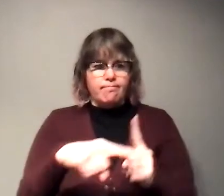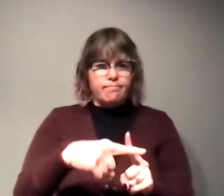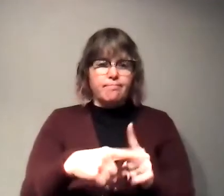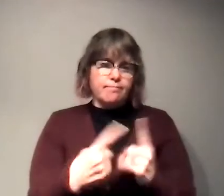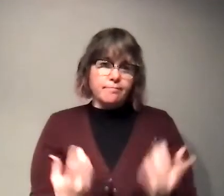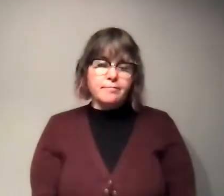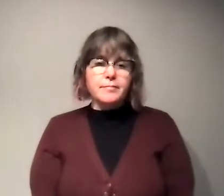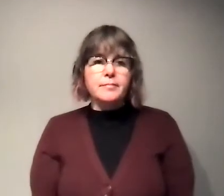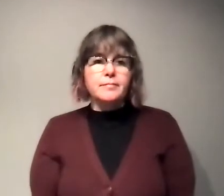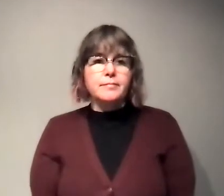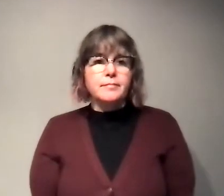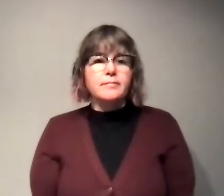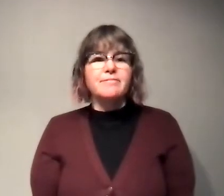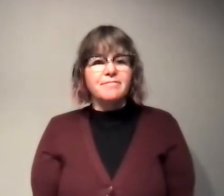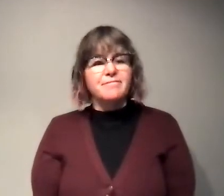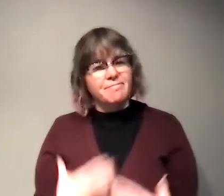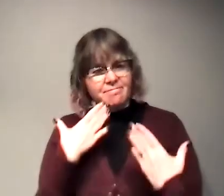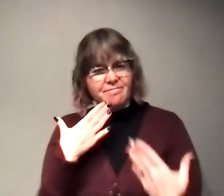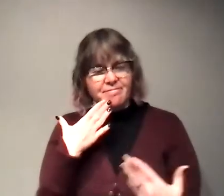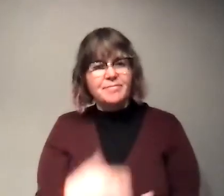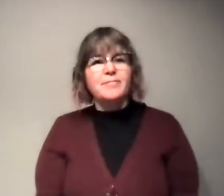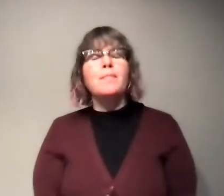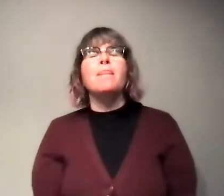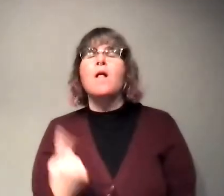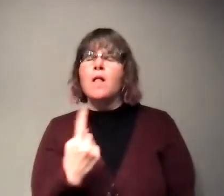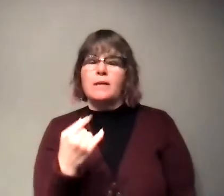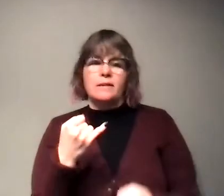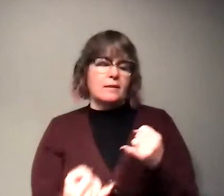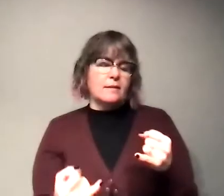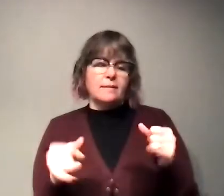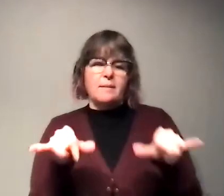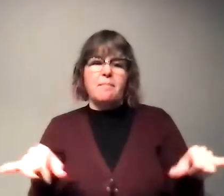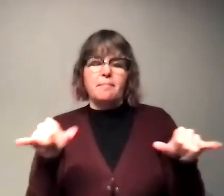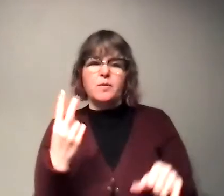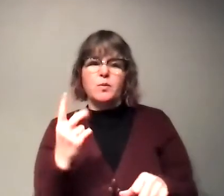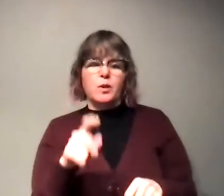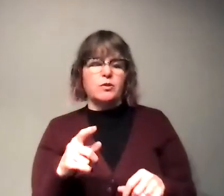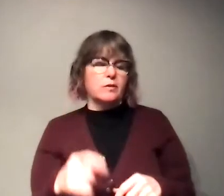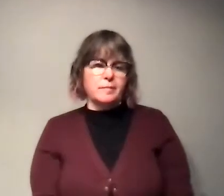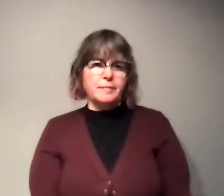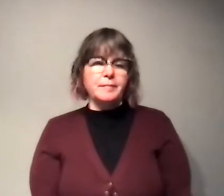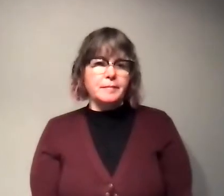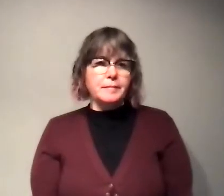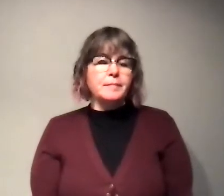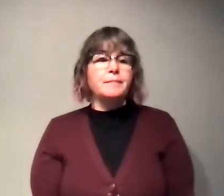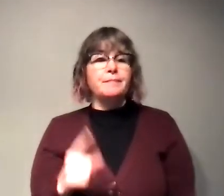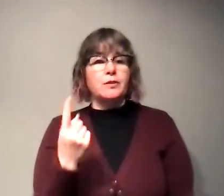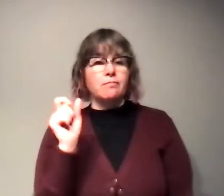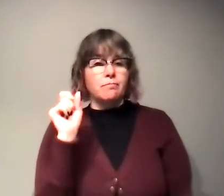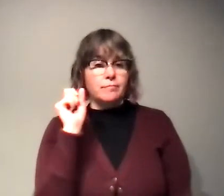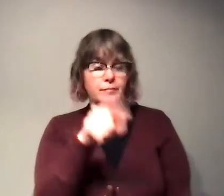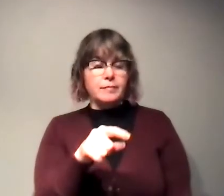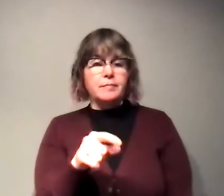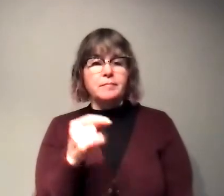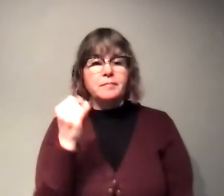do. Awesome. Thank you so much. All right. So we always ask everybody the same 2 questions at the end of each of these sessions. The first question is,